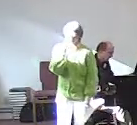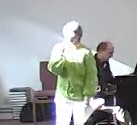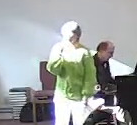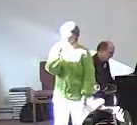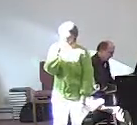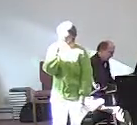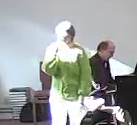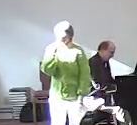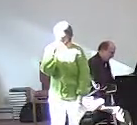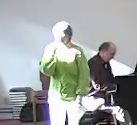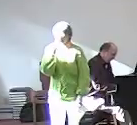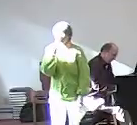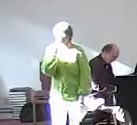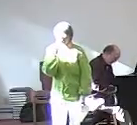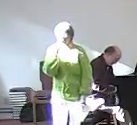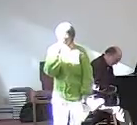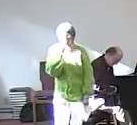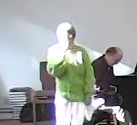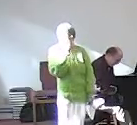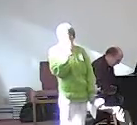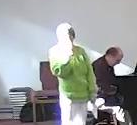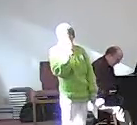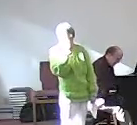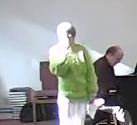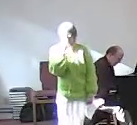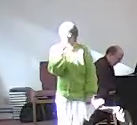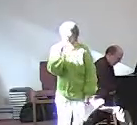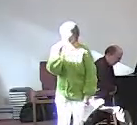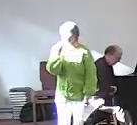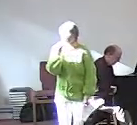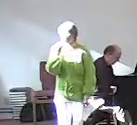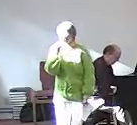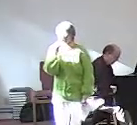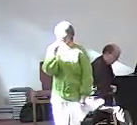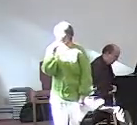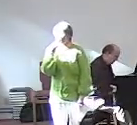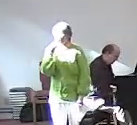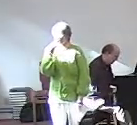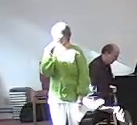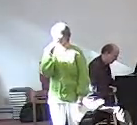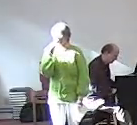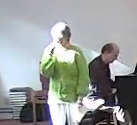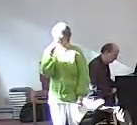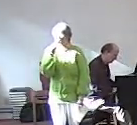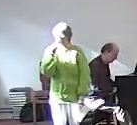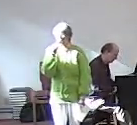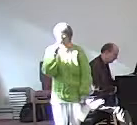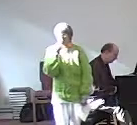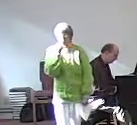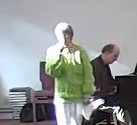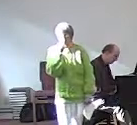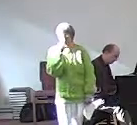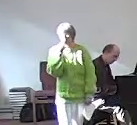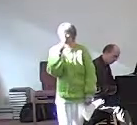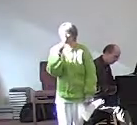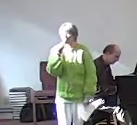Wherever you walk in love. Wherever you walk